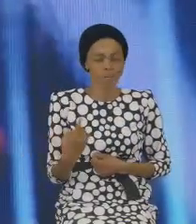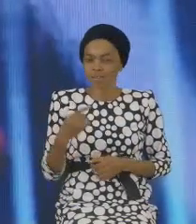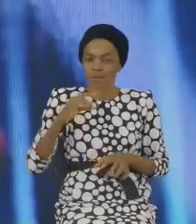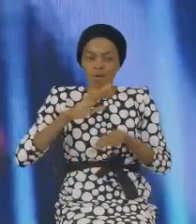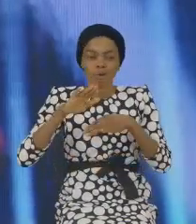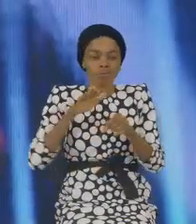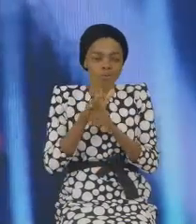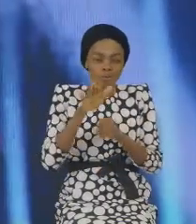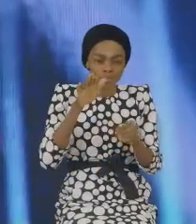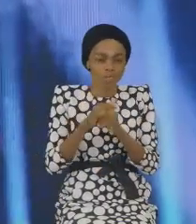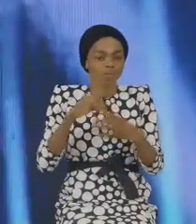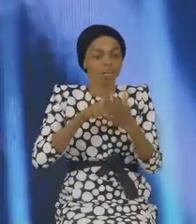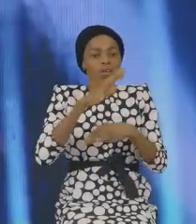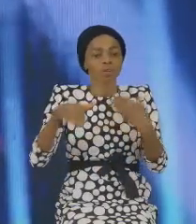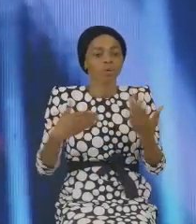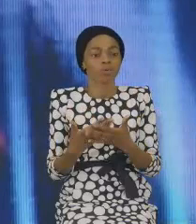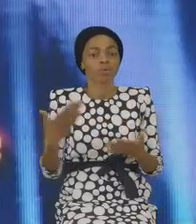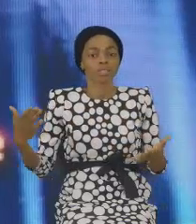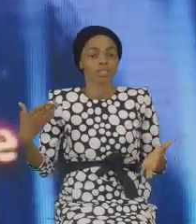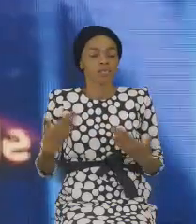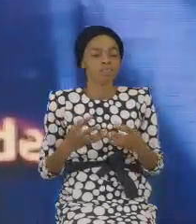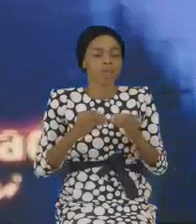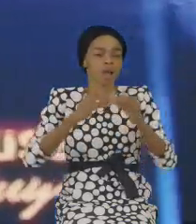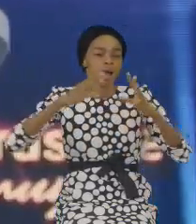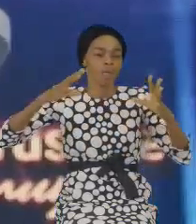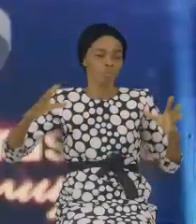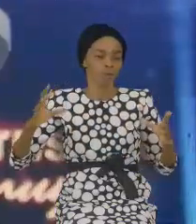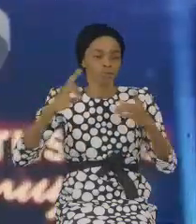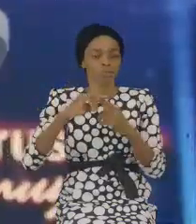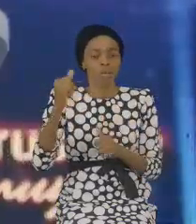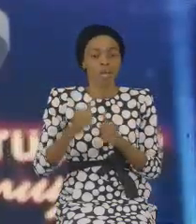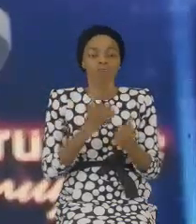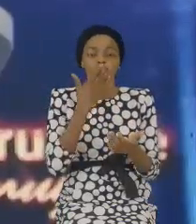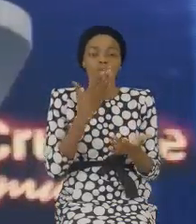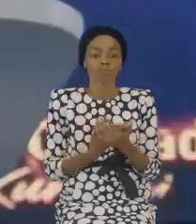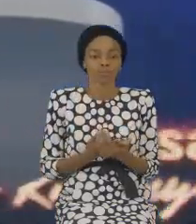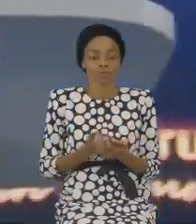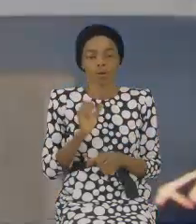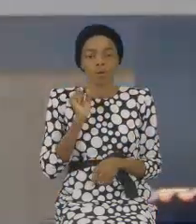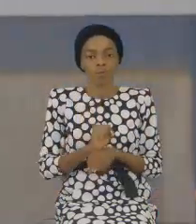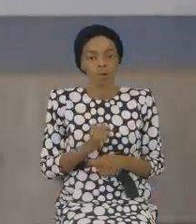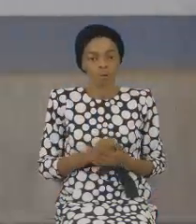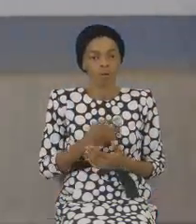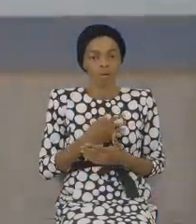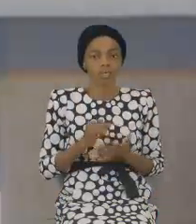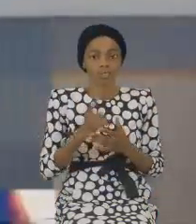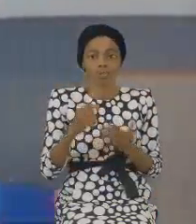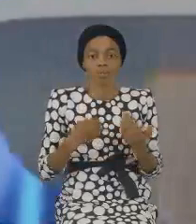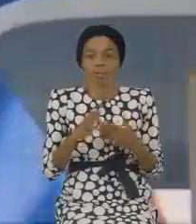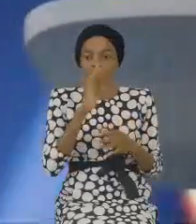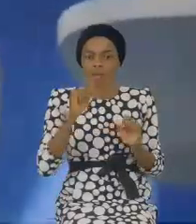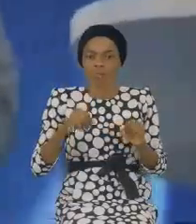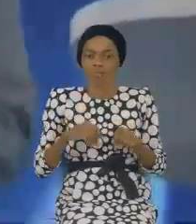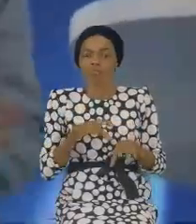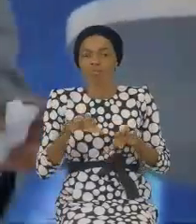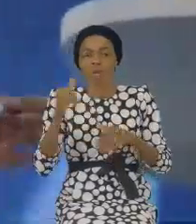sufficiency in all things may abound to every good work, that we may be able to do everything he has